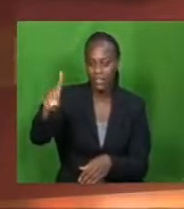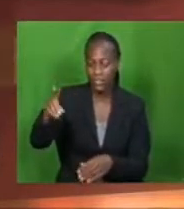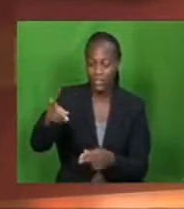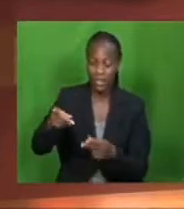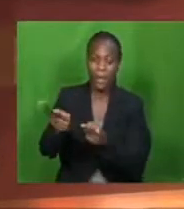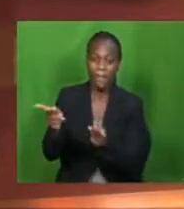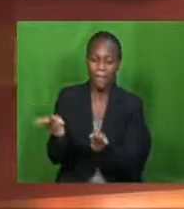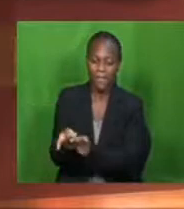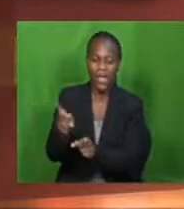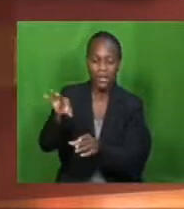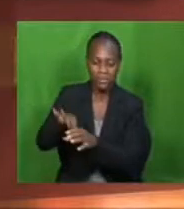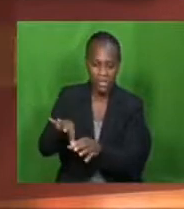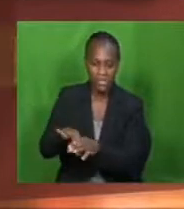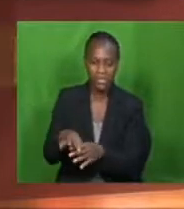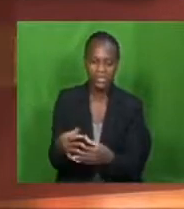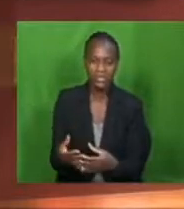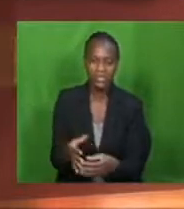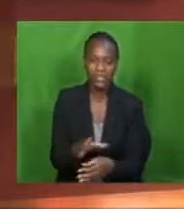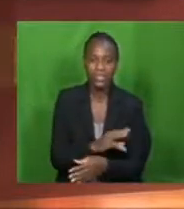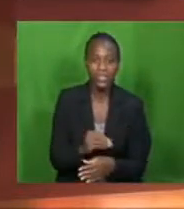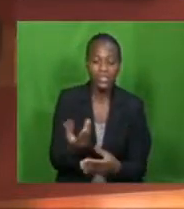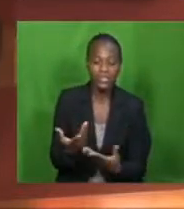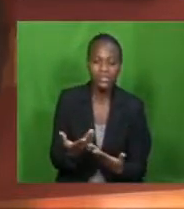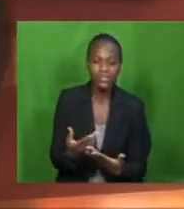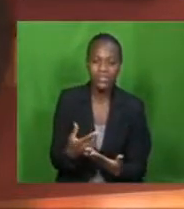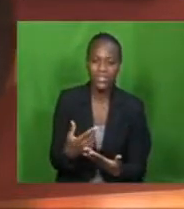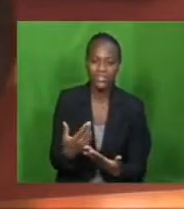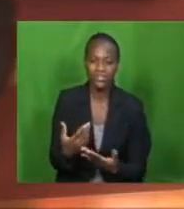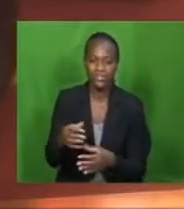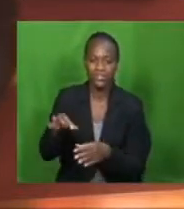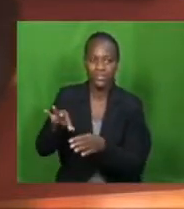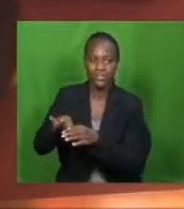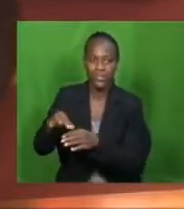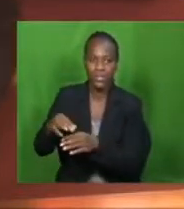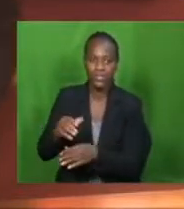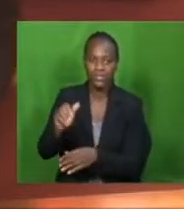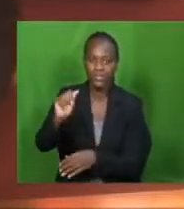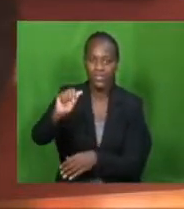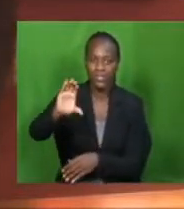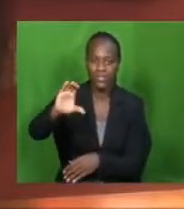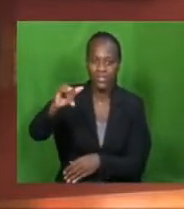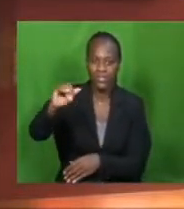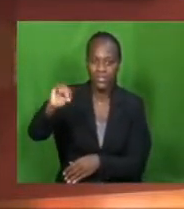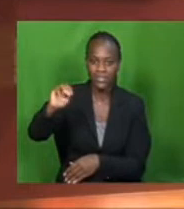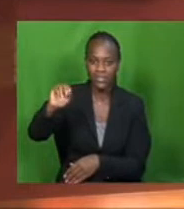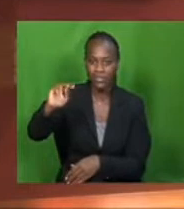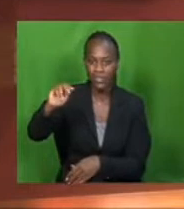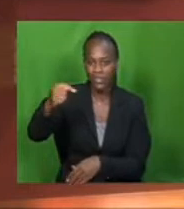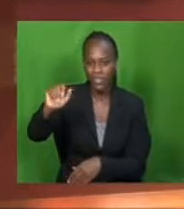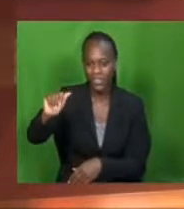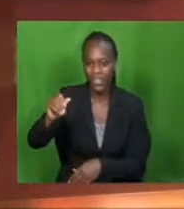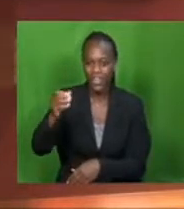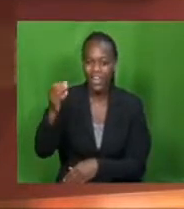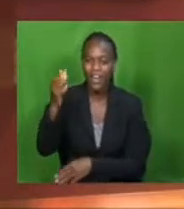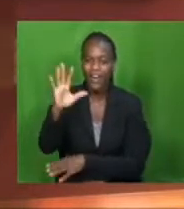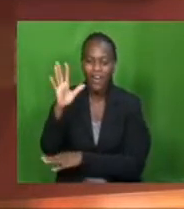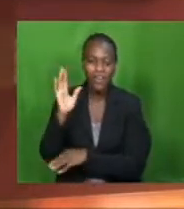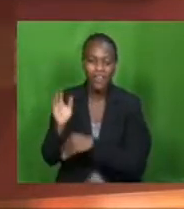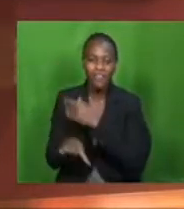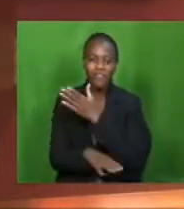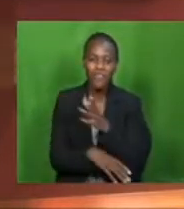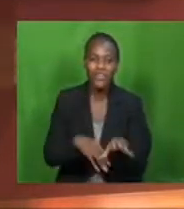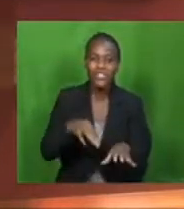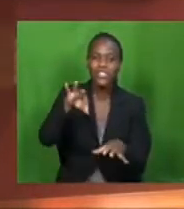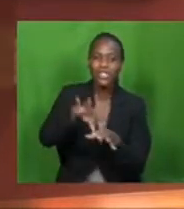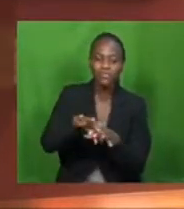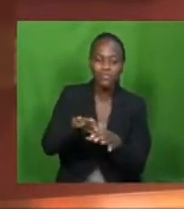citizens to plant in the Achimota Forest in commemoration of the Platinum Jubilee of the Ascension of Her Majesty, Queen